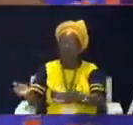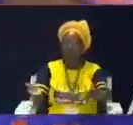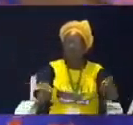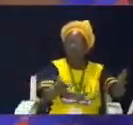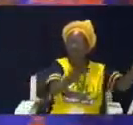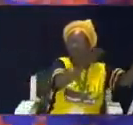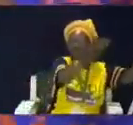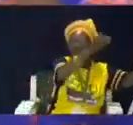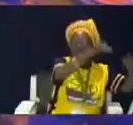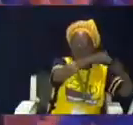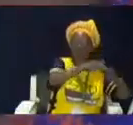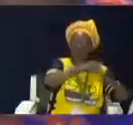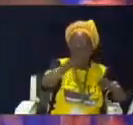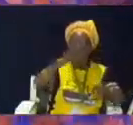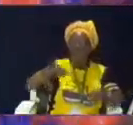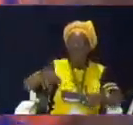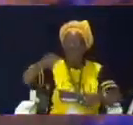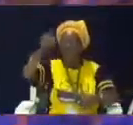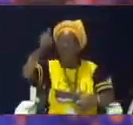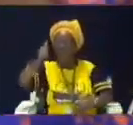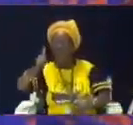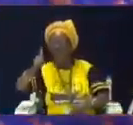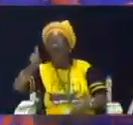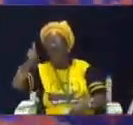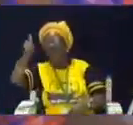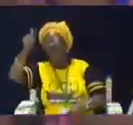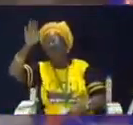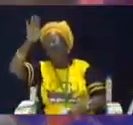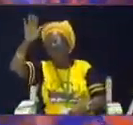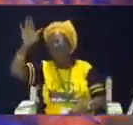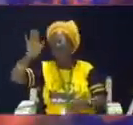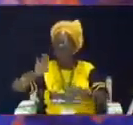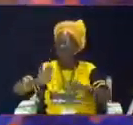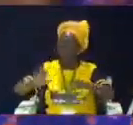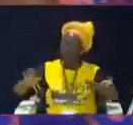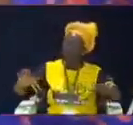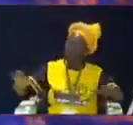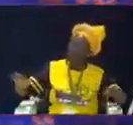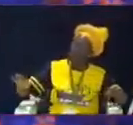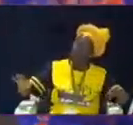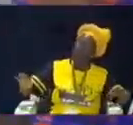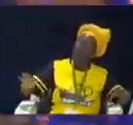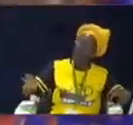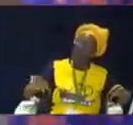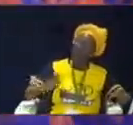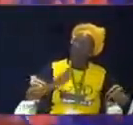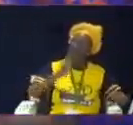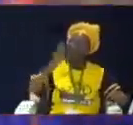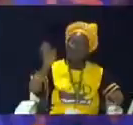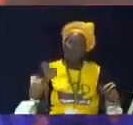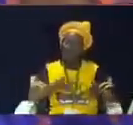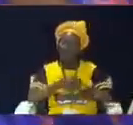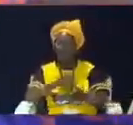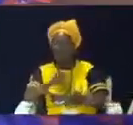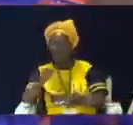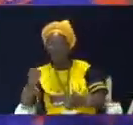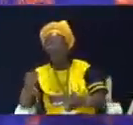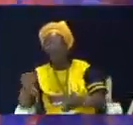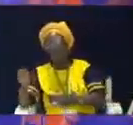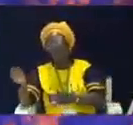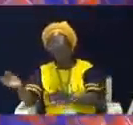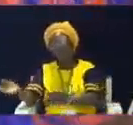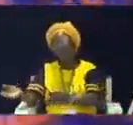in the, oh, your children, Hosanna.